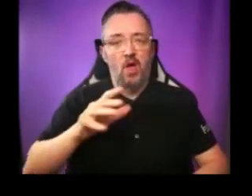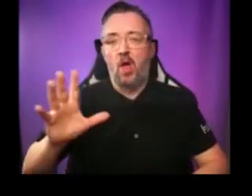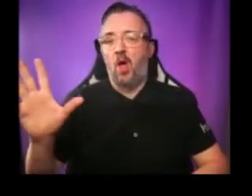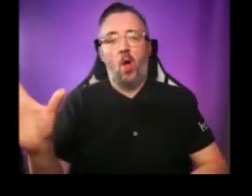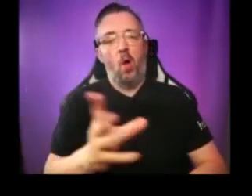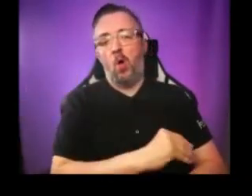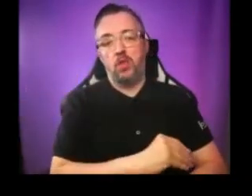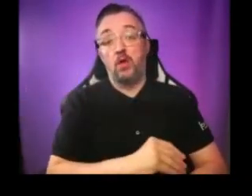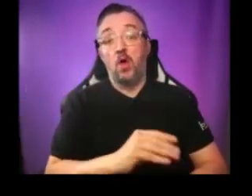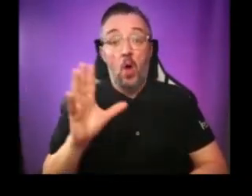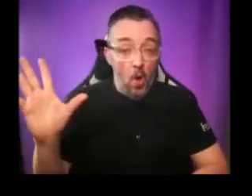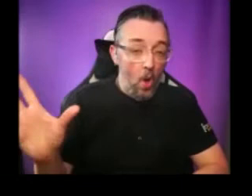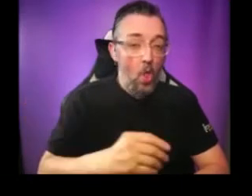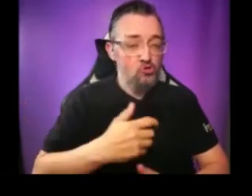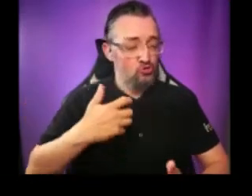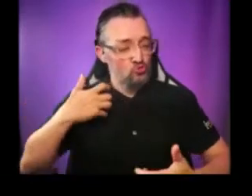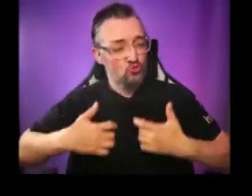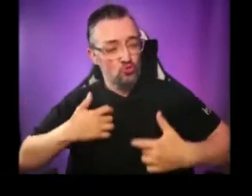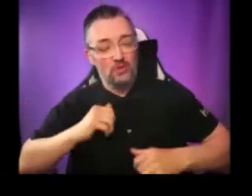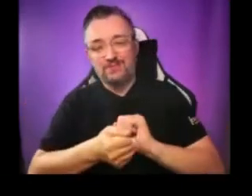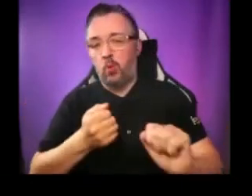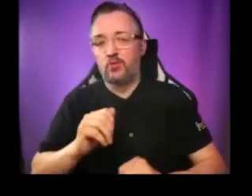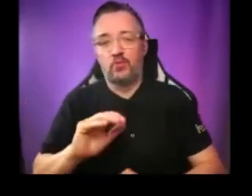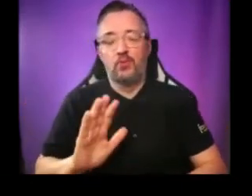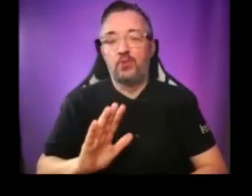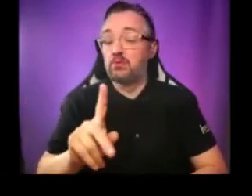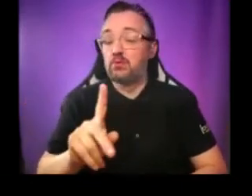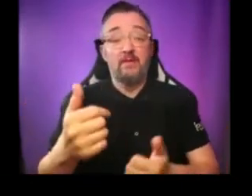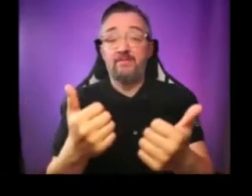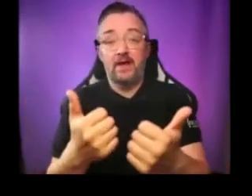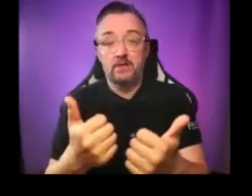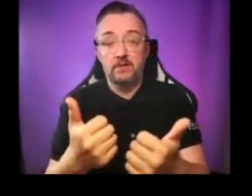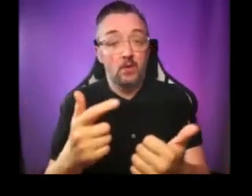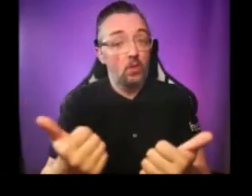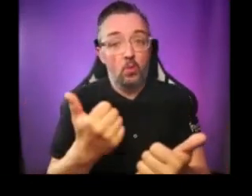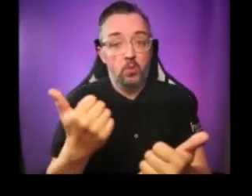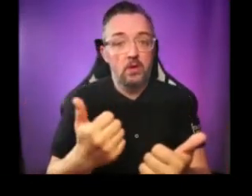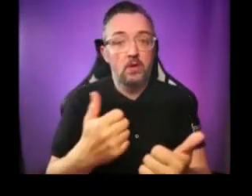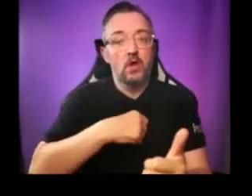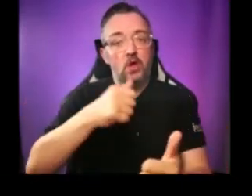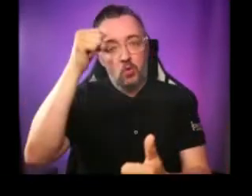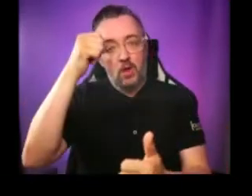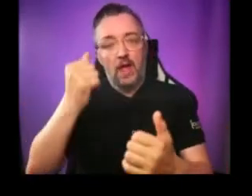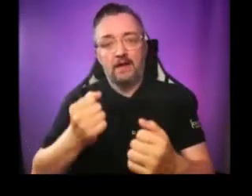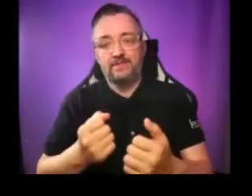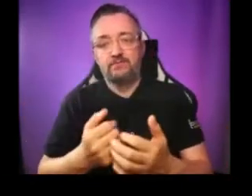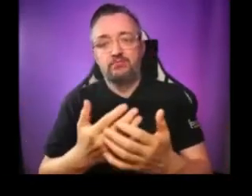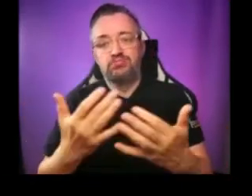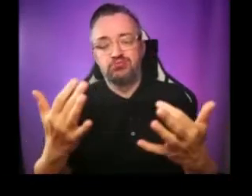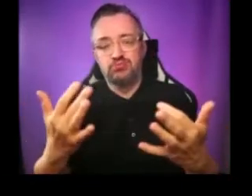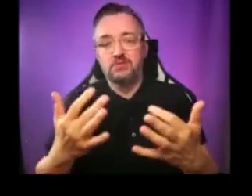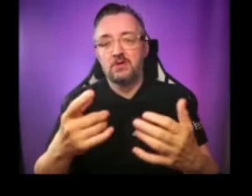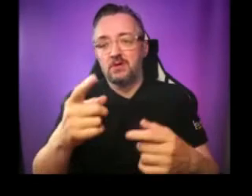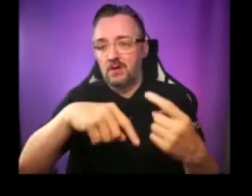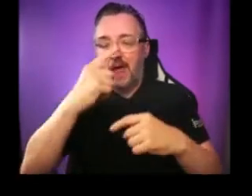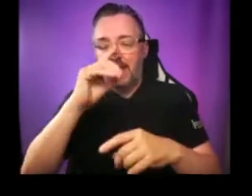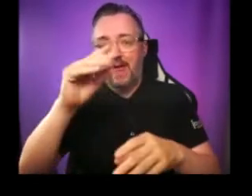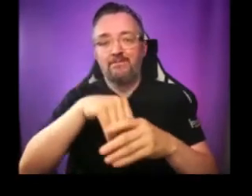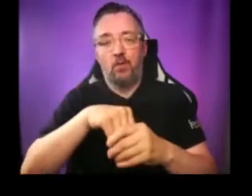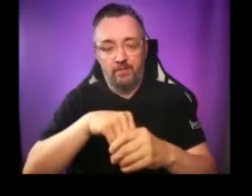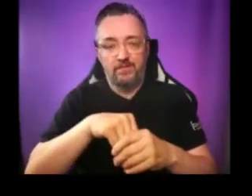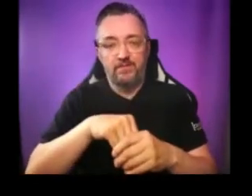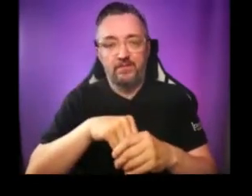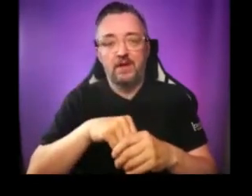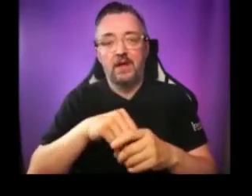Not everyone is interested in sport, and that's absolutely okay. But we know that there are a number of different ways to get involved in movement that can achieve